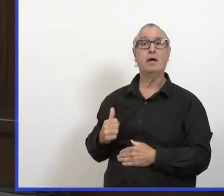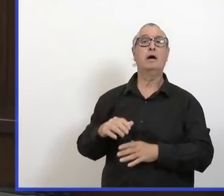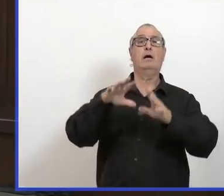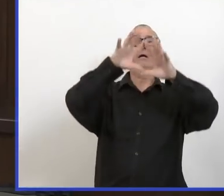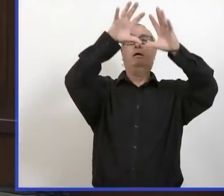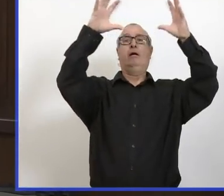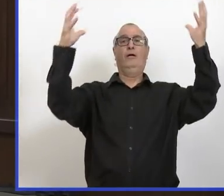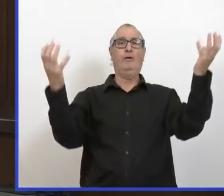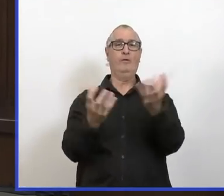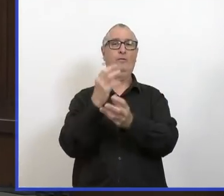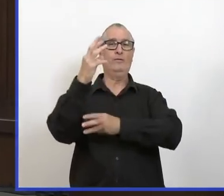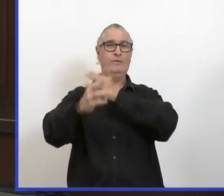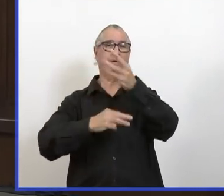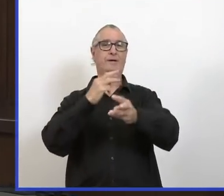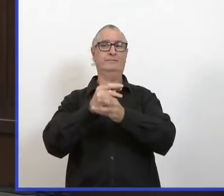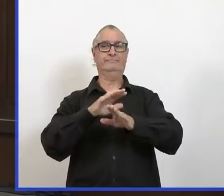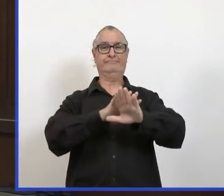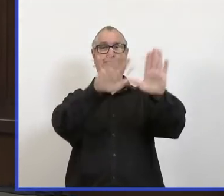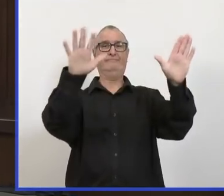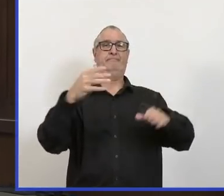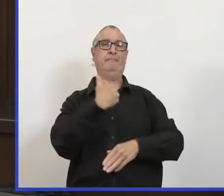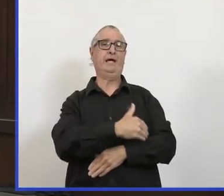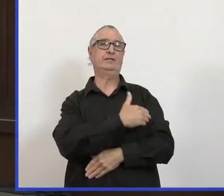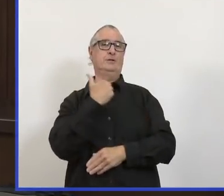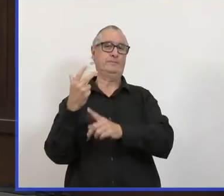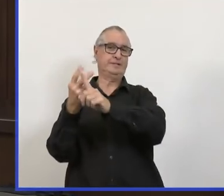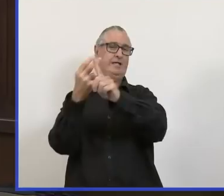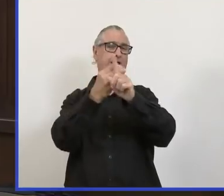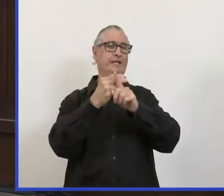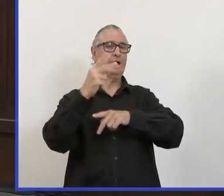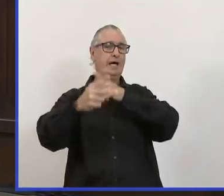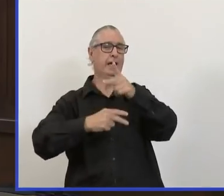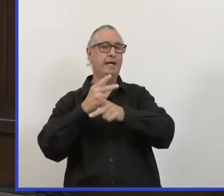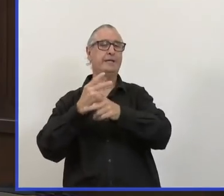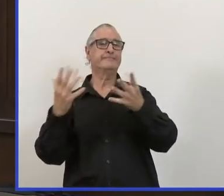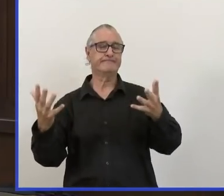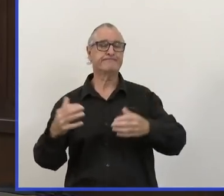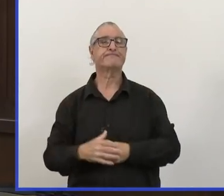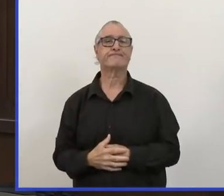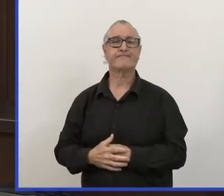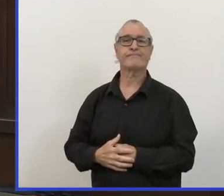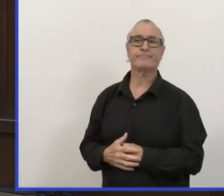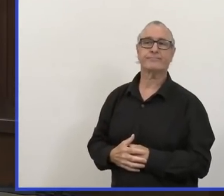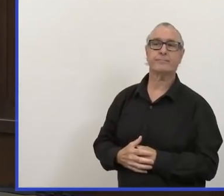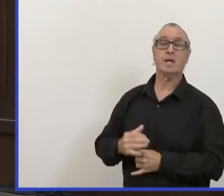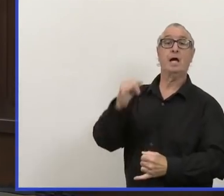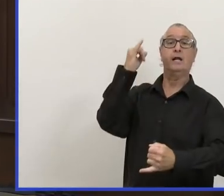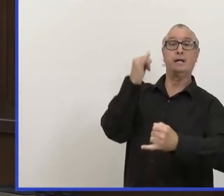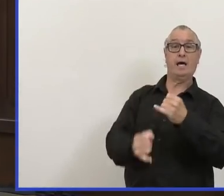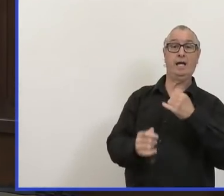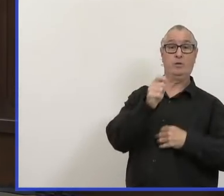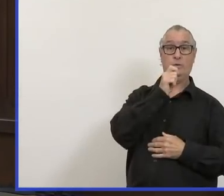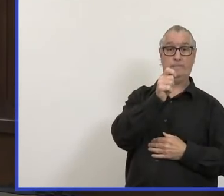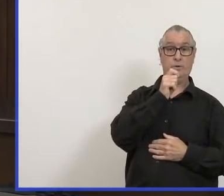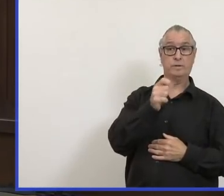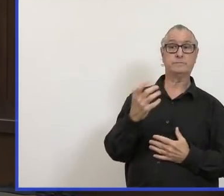Our final reporter this afternoon, Doctor, from CTV Winnipeg, Michelle.